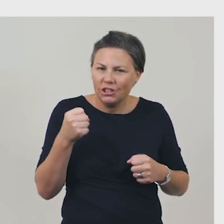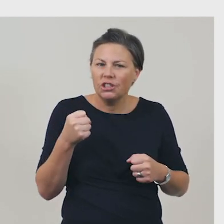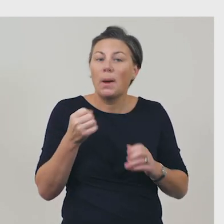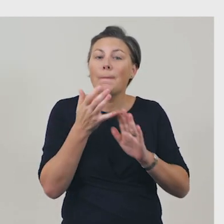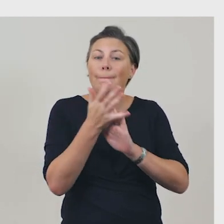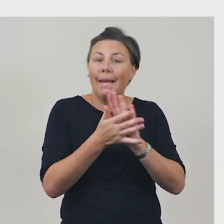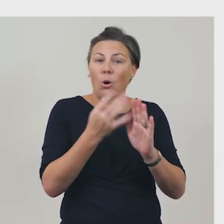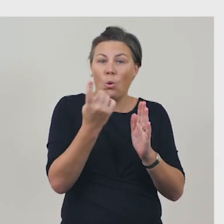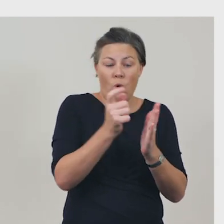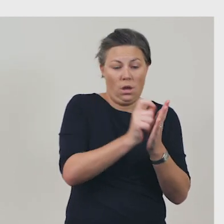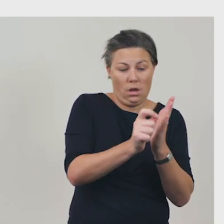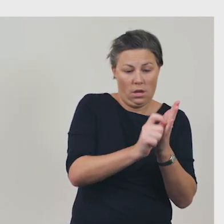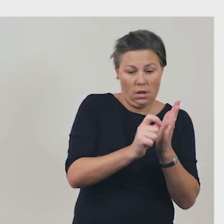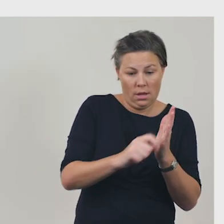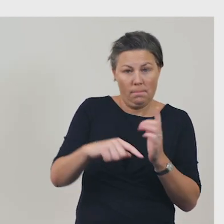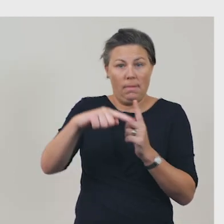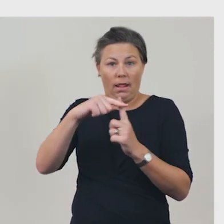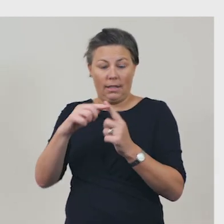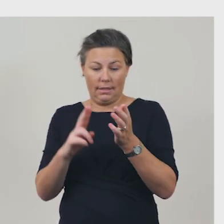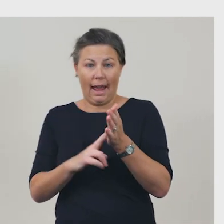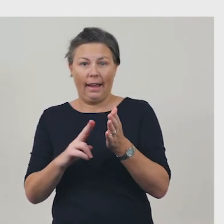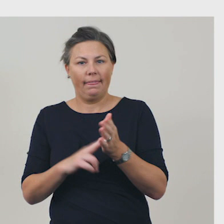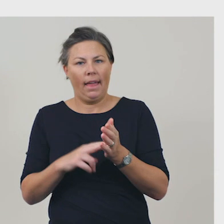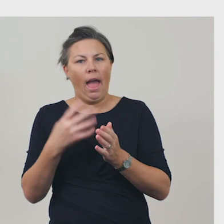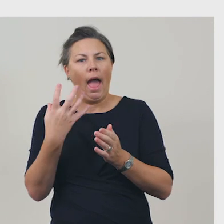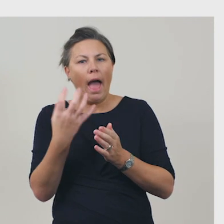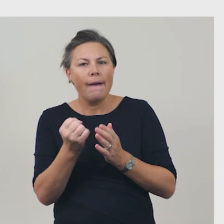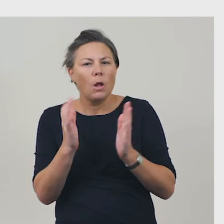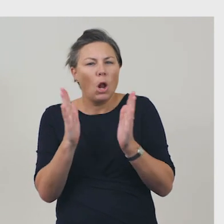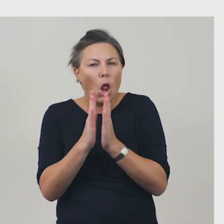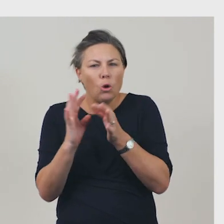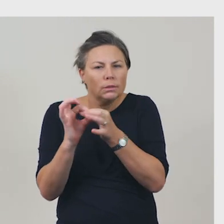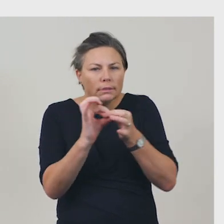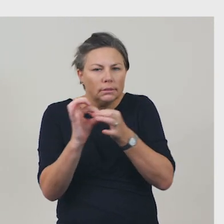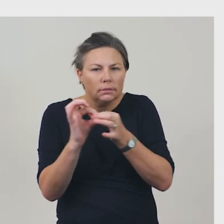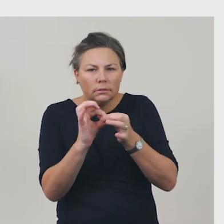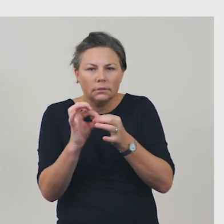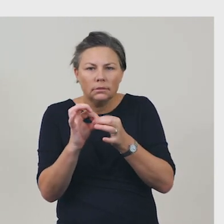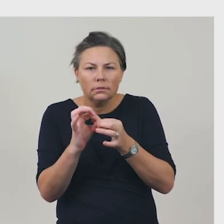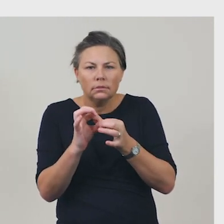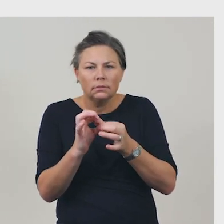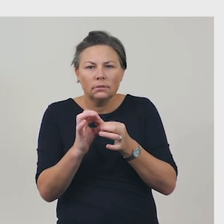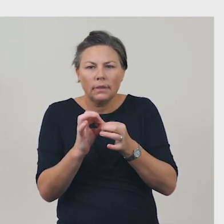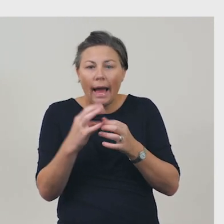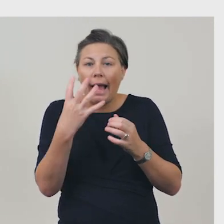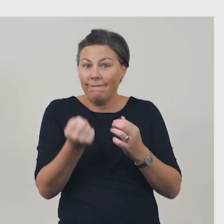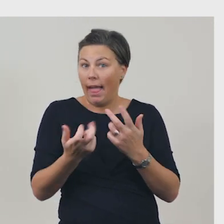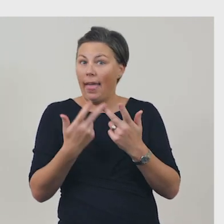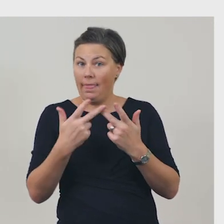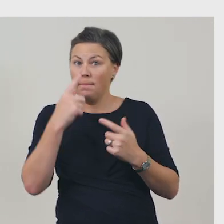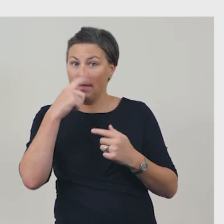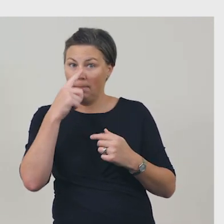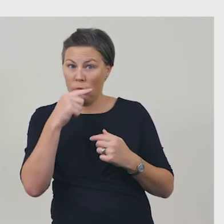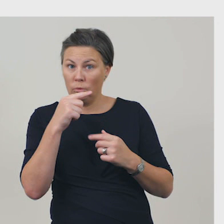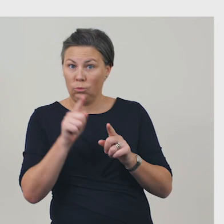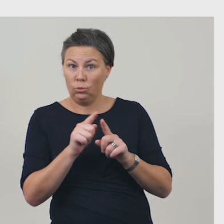and Nathan must have a close relationship. There are also references to other groups in the text. Can you find them?